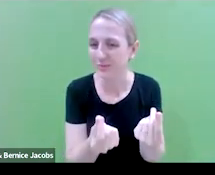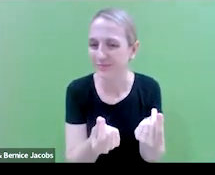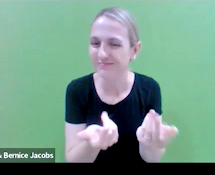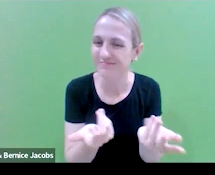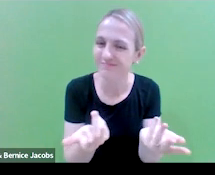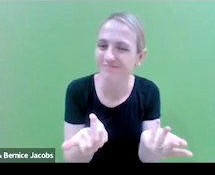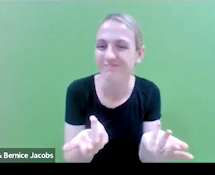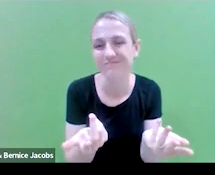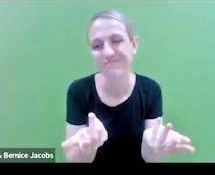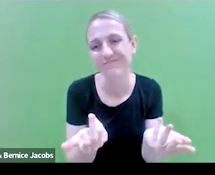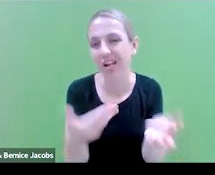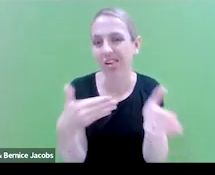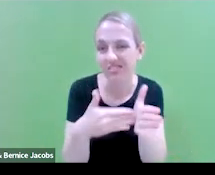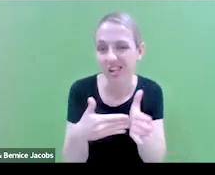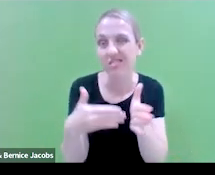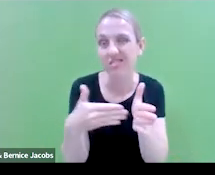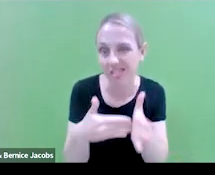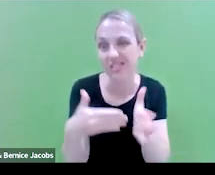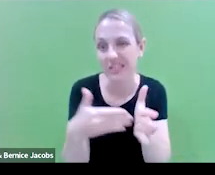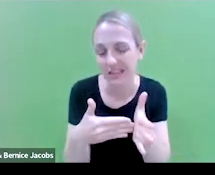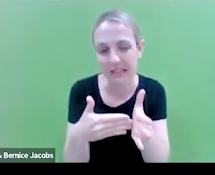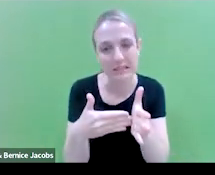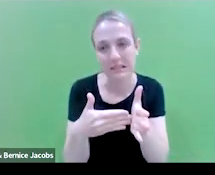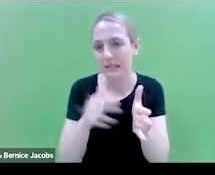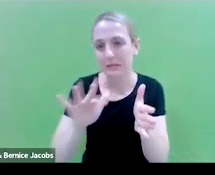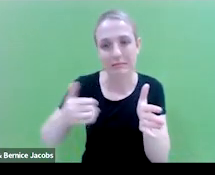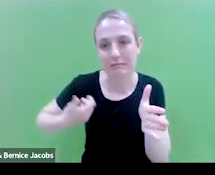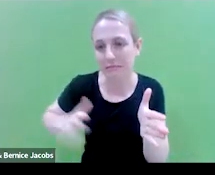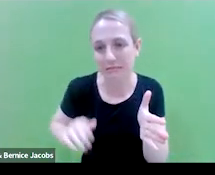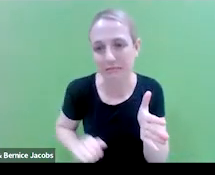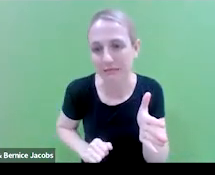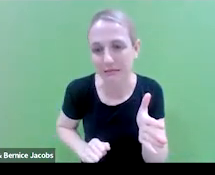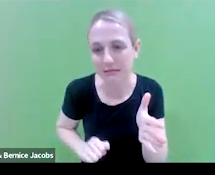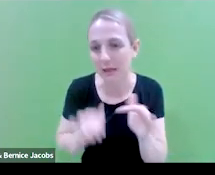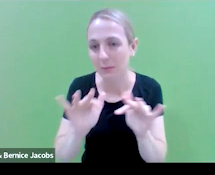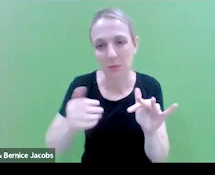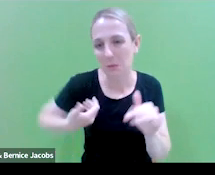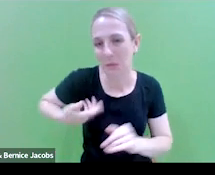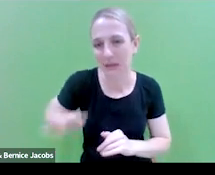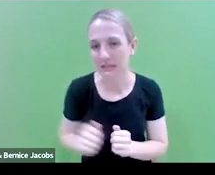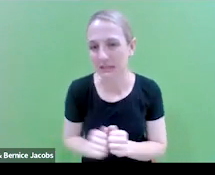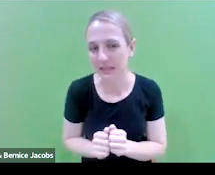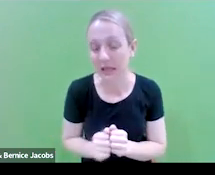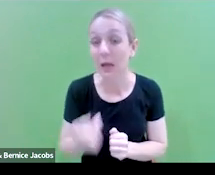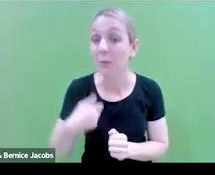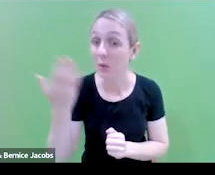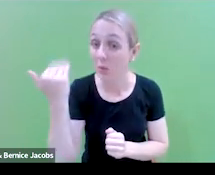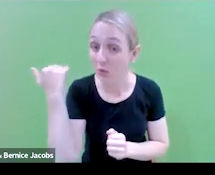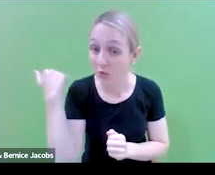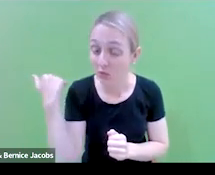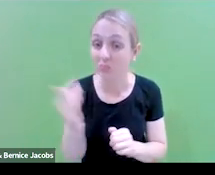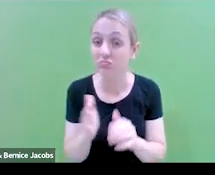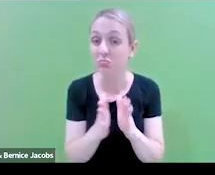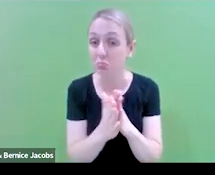there's so many roadblocks. People don't really want to support that. So no wonder why people now end up doing books, because I came up with a book which encompasses both